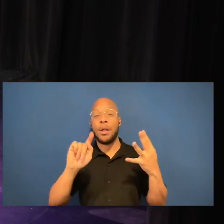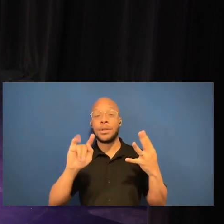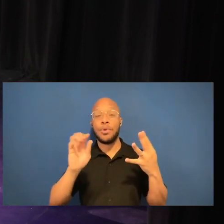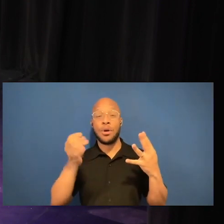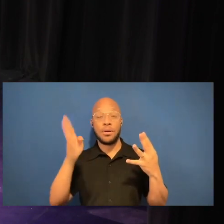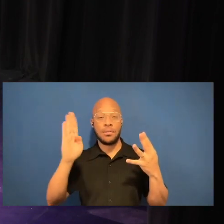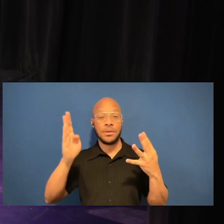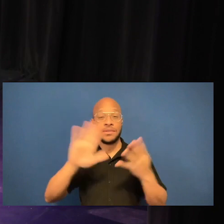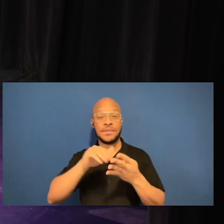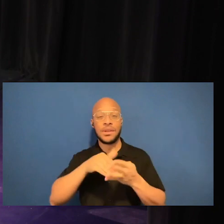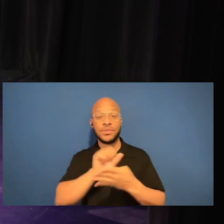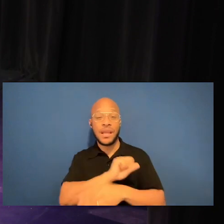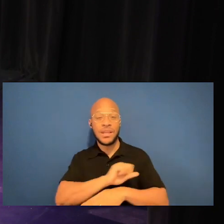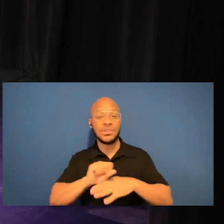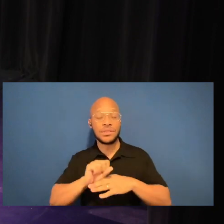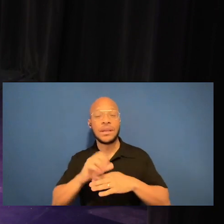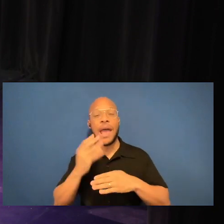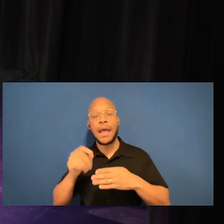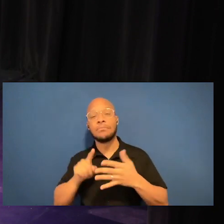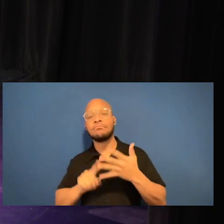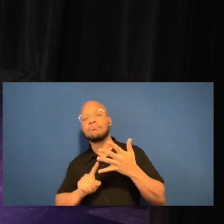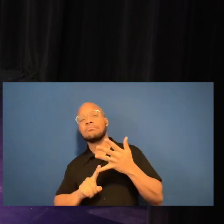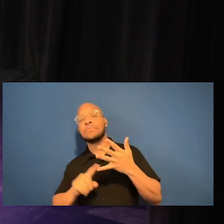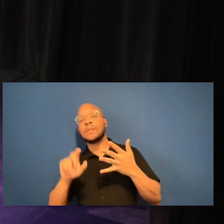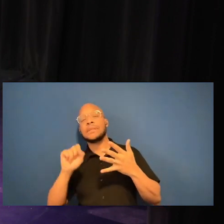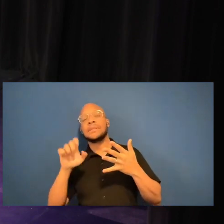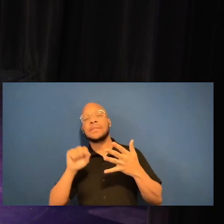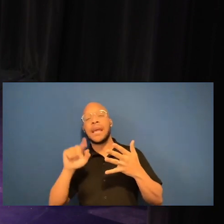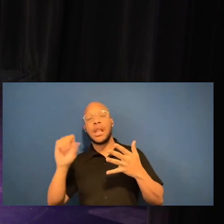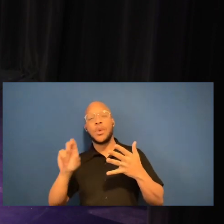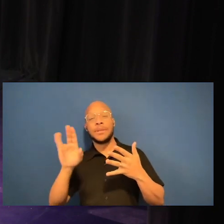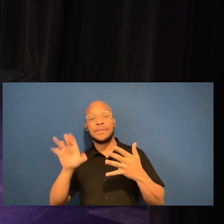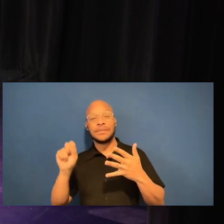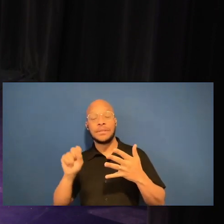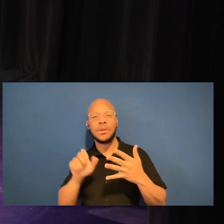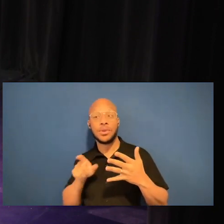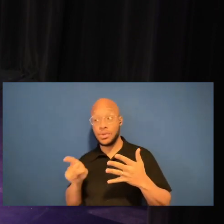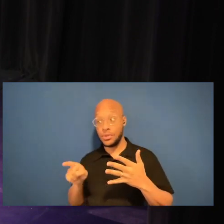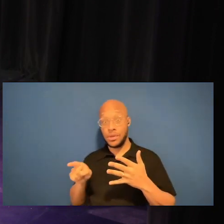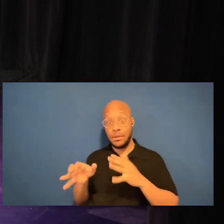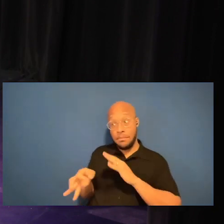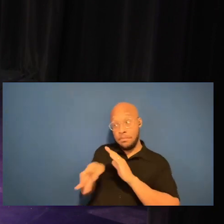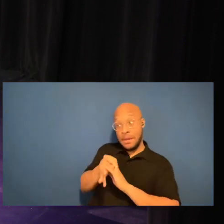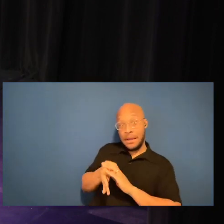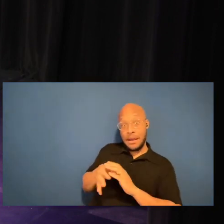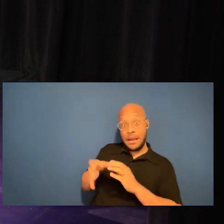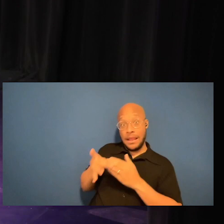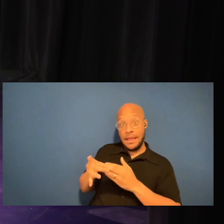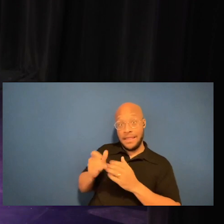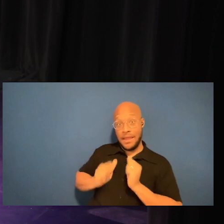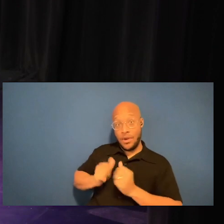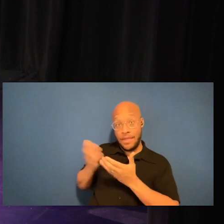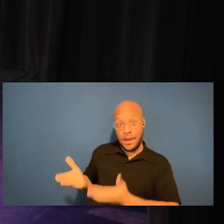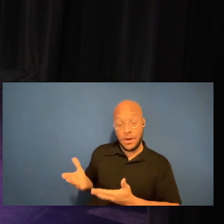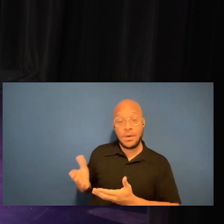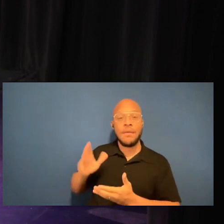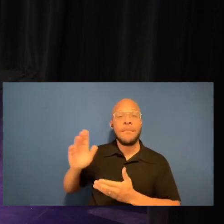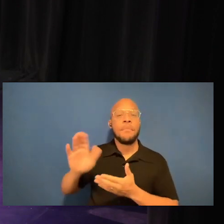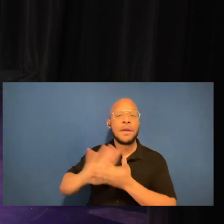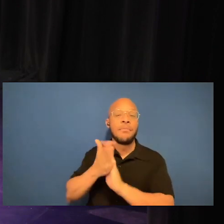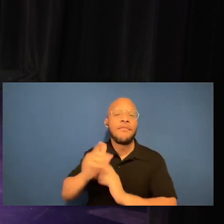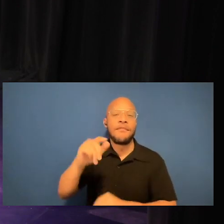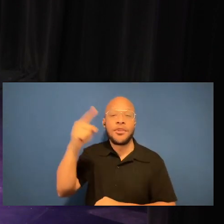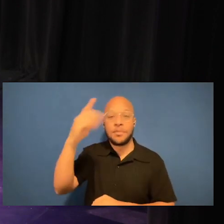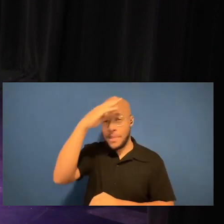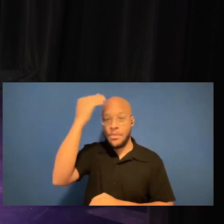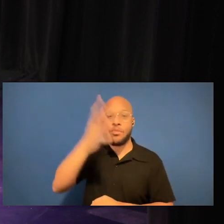of the Repertory Theater at St. Louis in 2018, she became the first Black woman to lead a major regional theater. Hana holds a BA from Spelman College